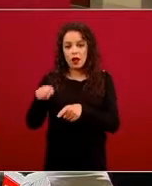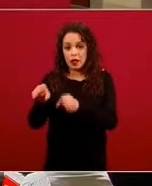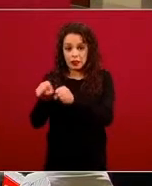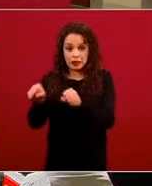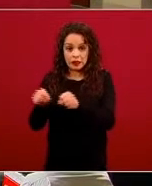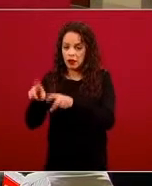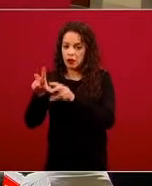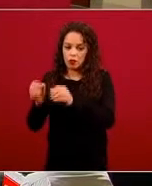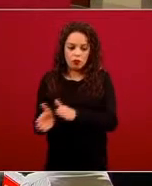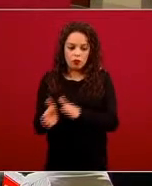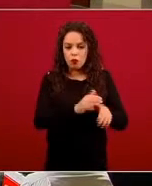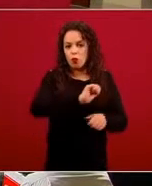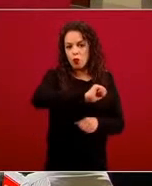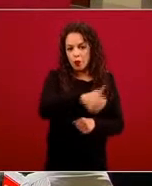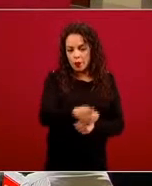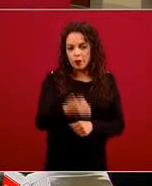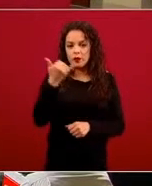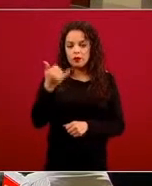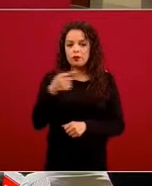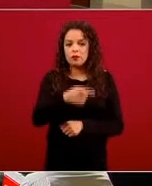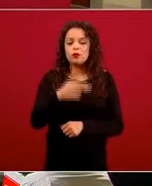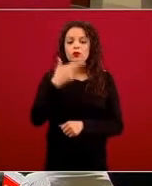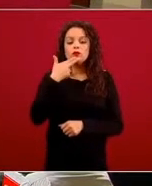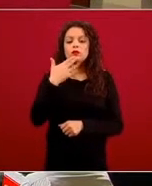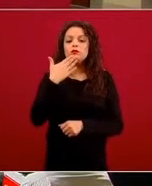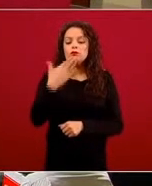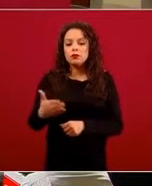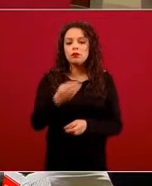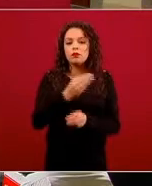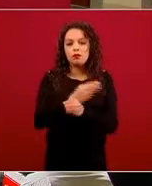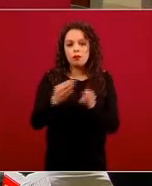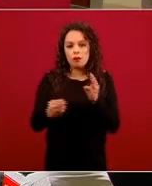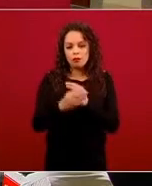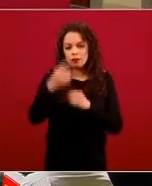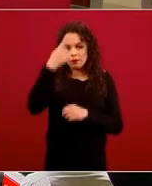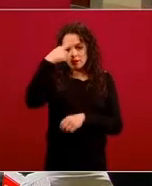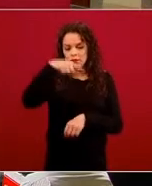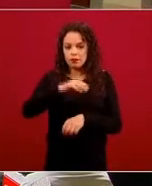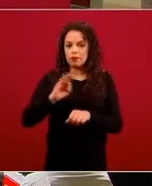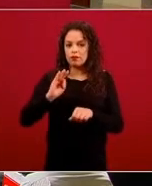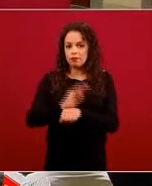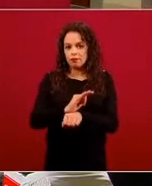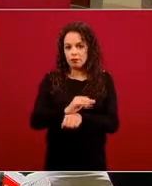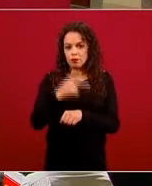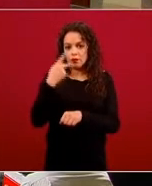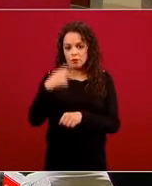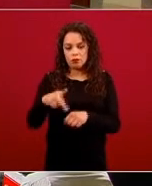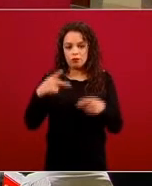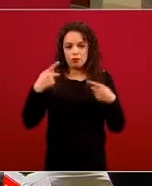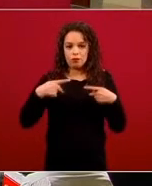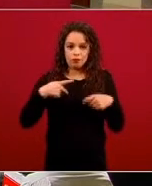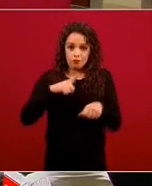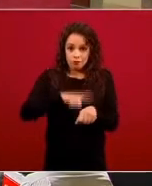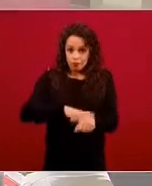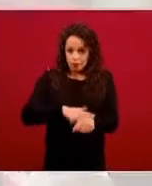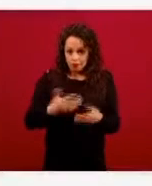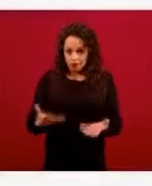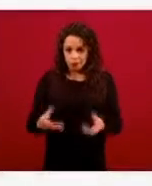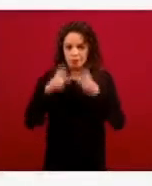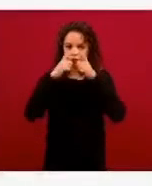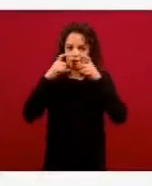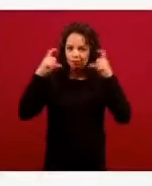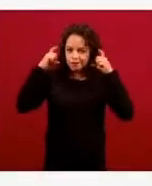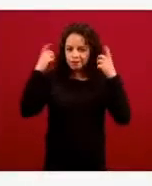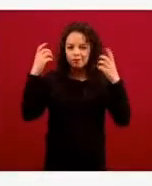conditions in which this exposure happens, and this involves personal protection equipment. So as you can see,